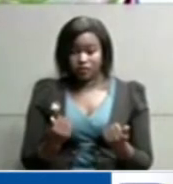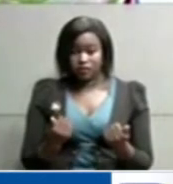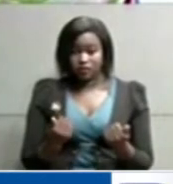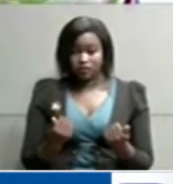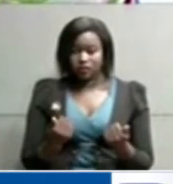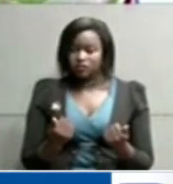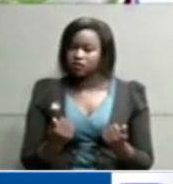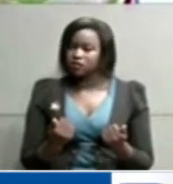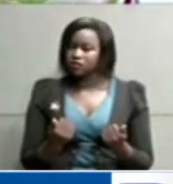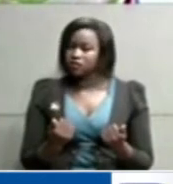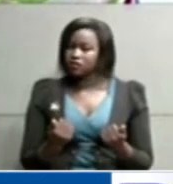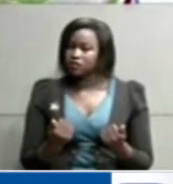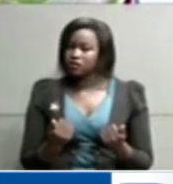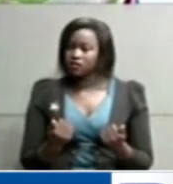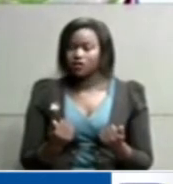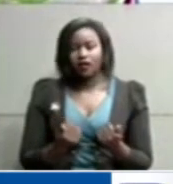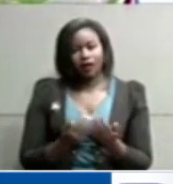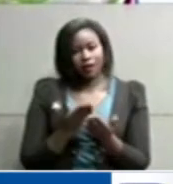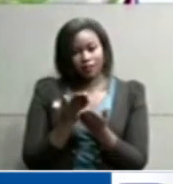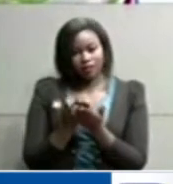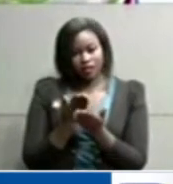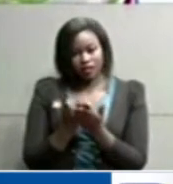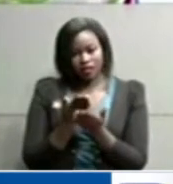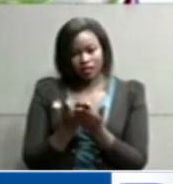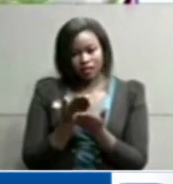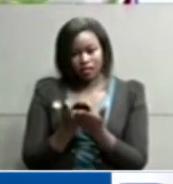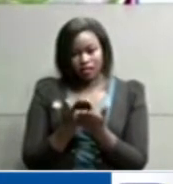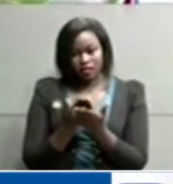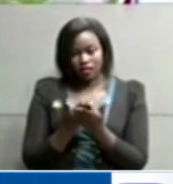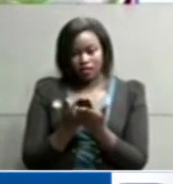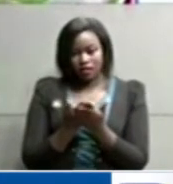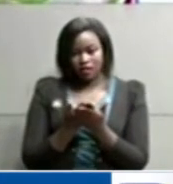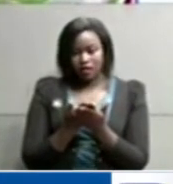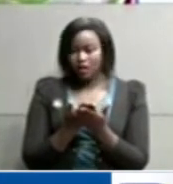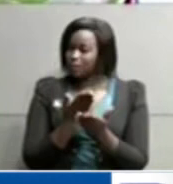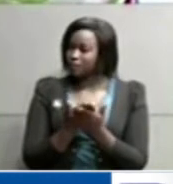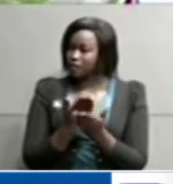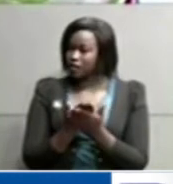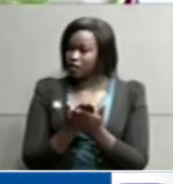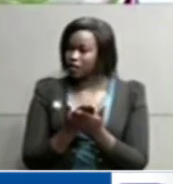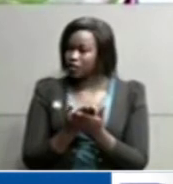I appeal to the managers of